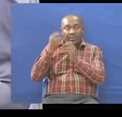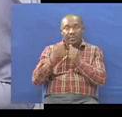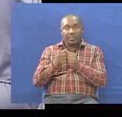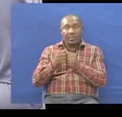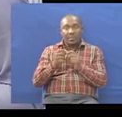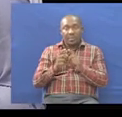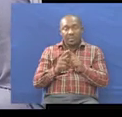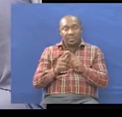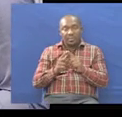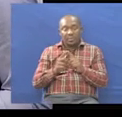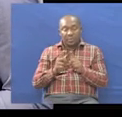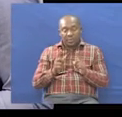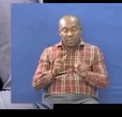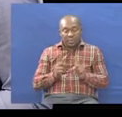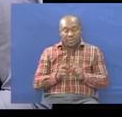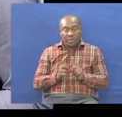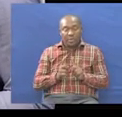is it? What time is it?